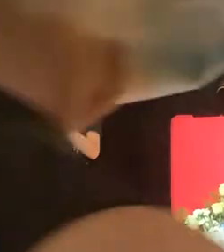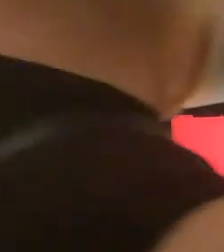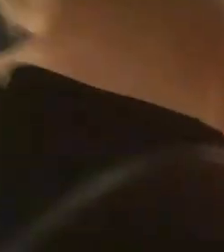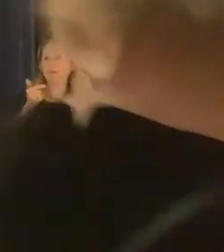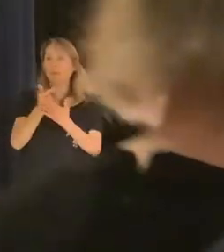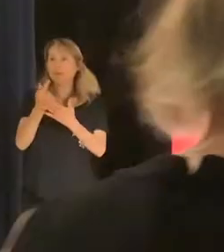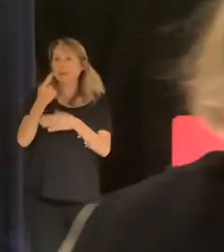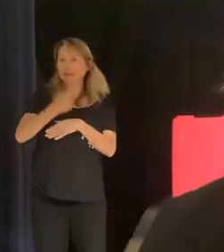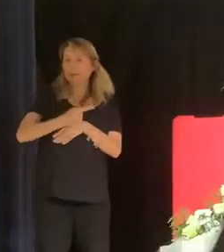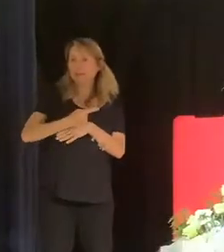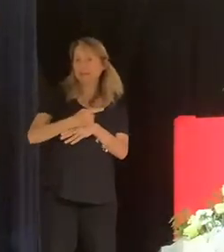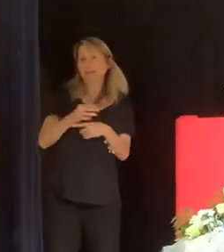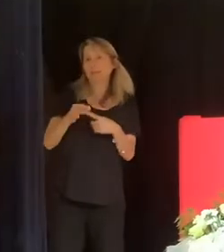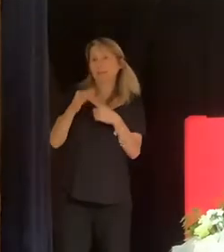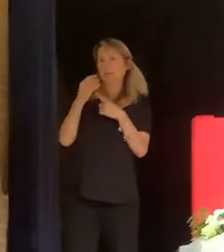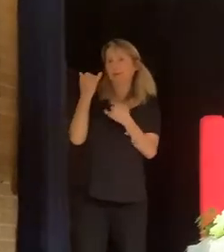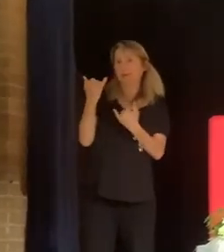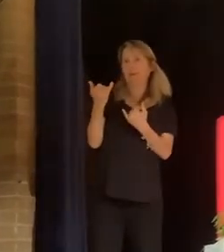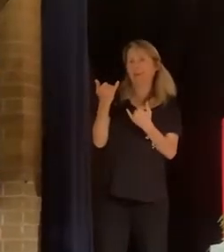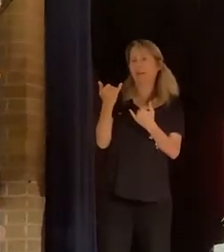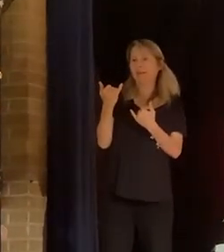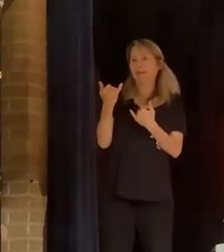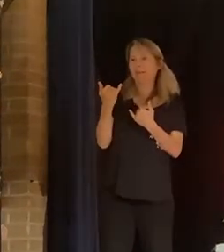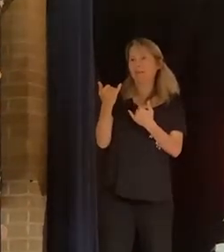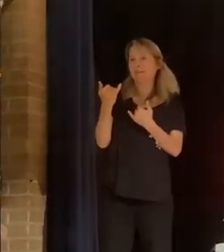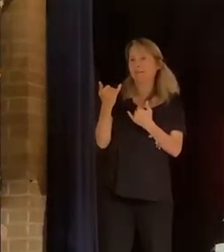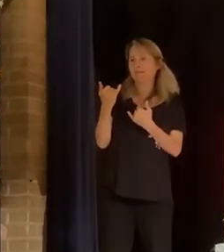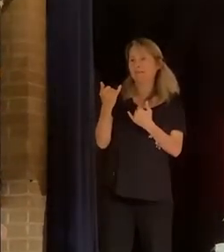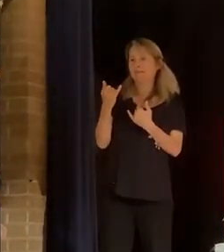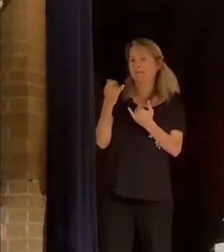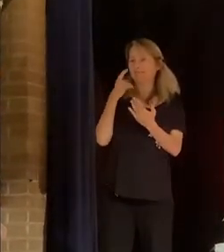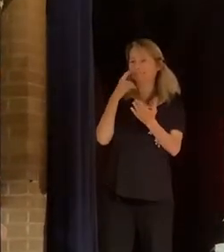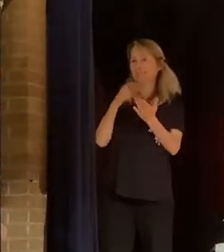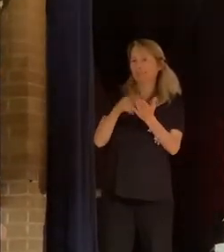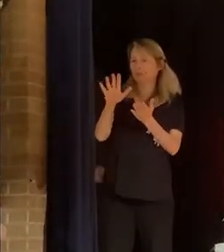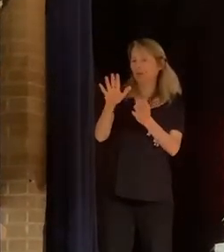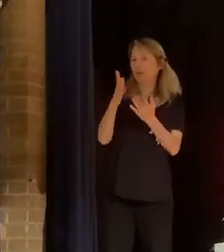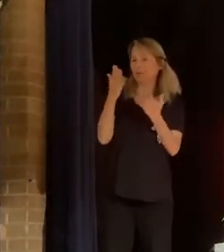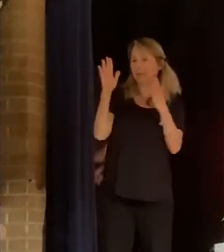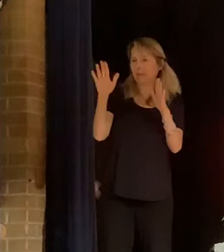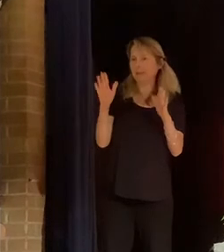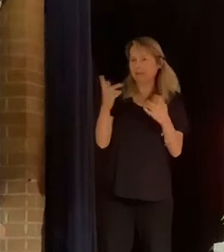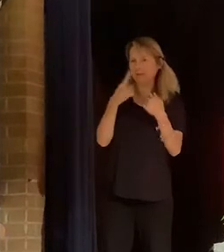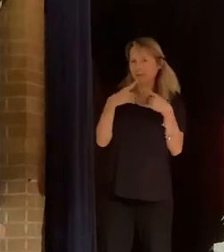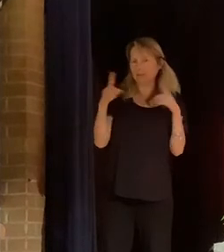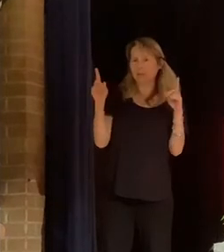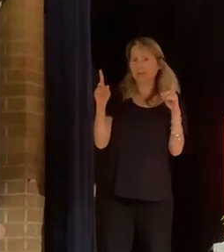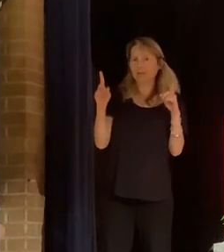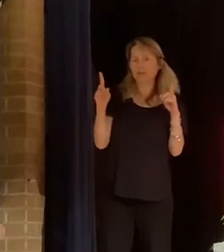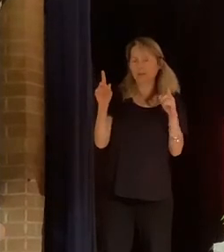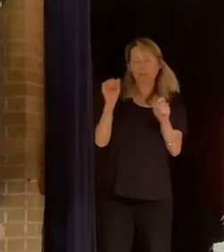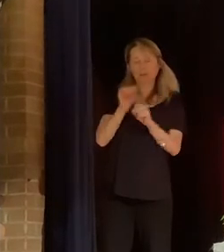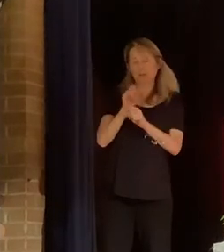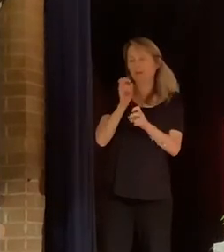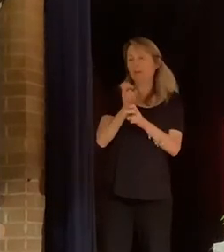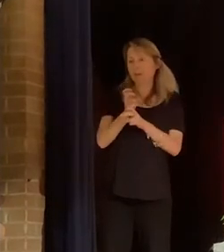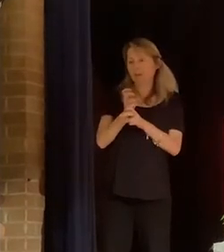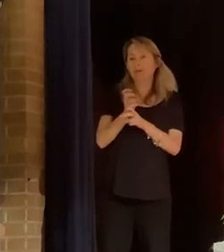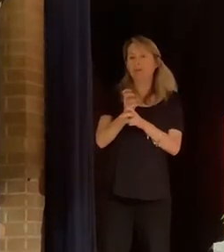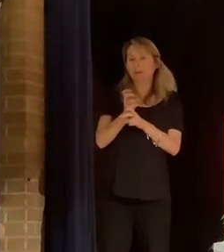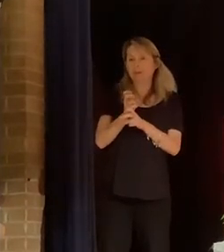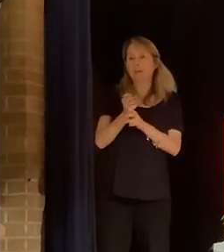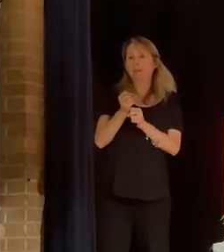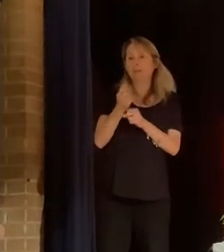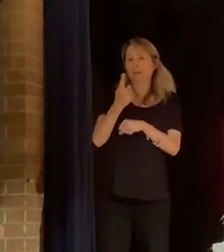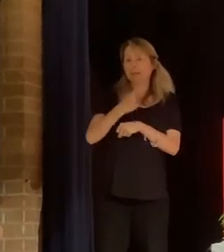day is a special day to mark tremendous accomplishment. You could not have come to this day without a lot of hard work. There have been many days